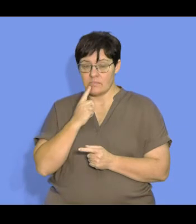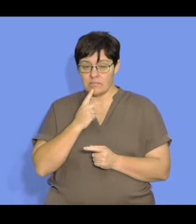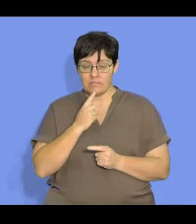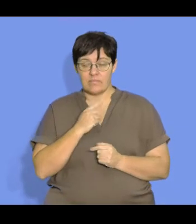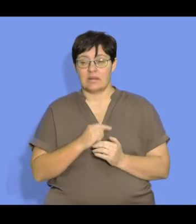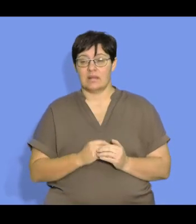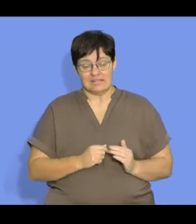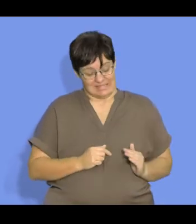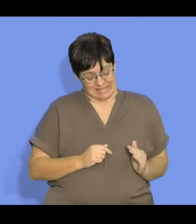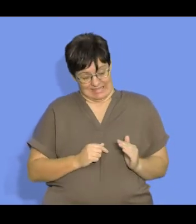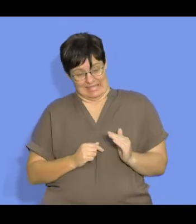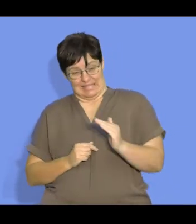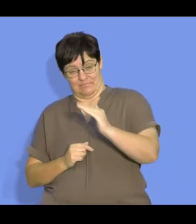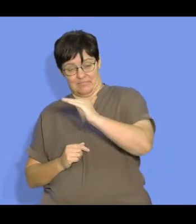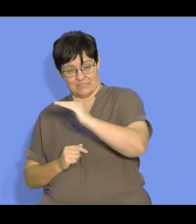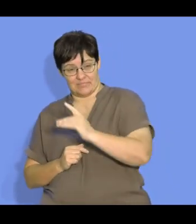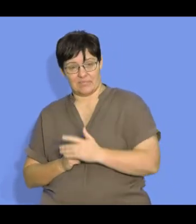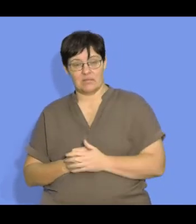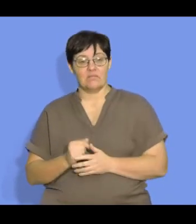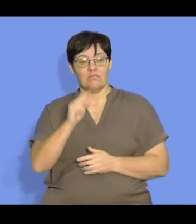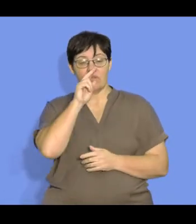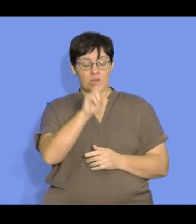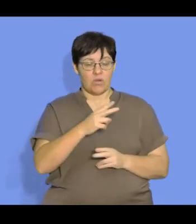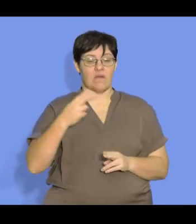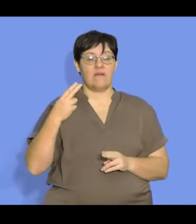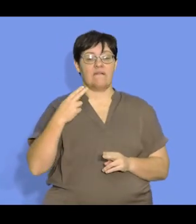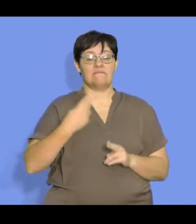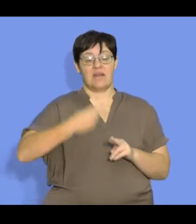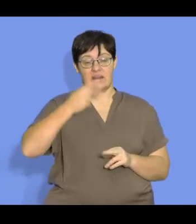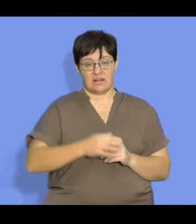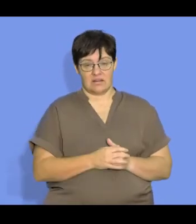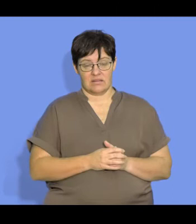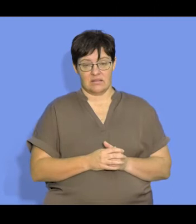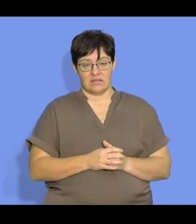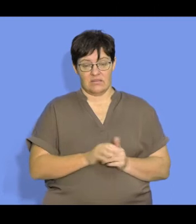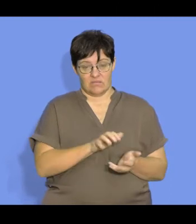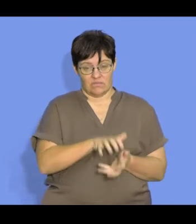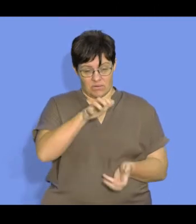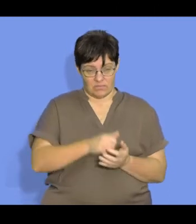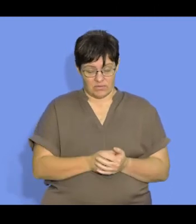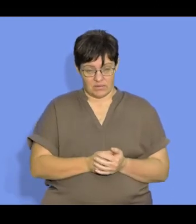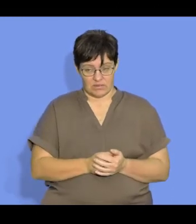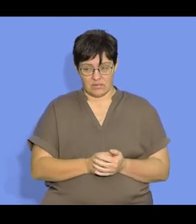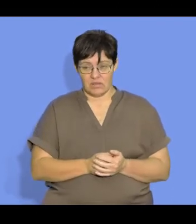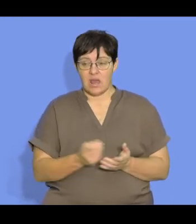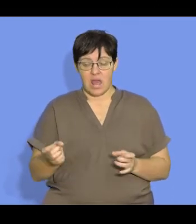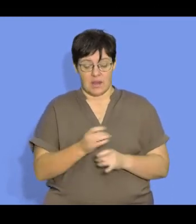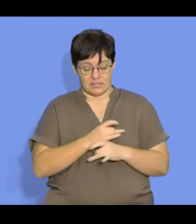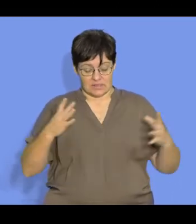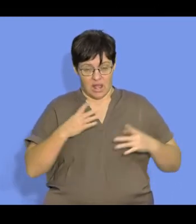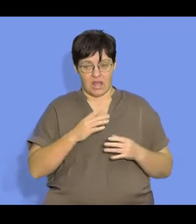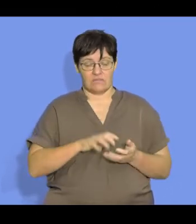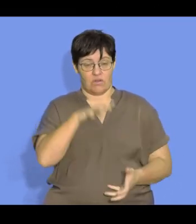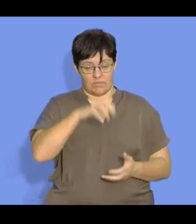a steeper gradient. So if we go look at our final volume versus our